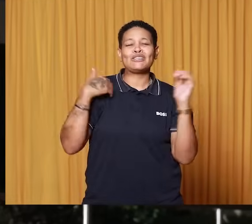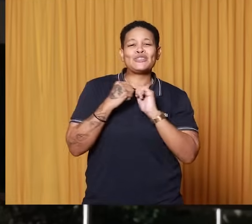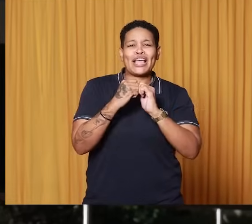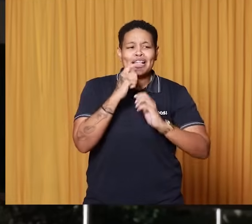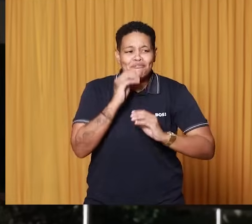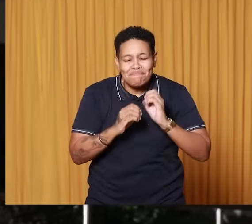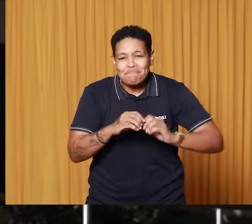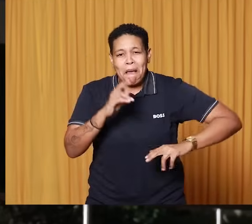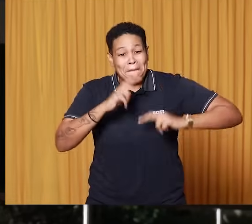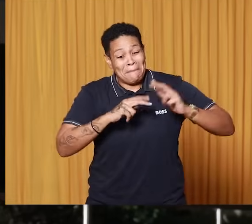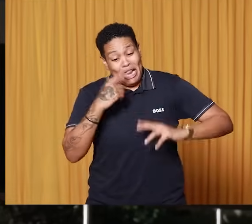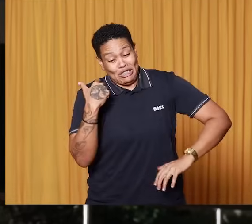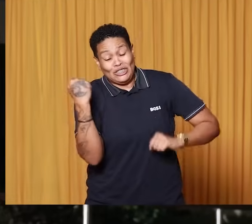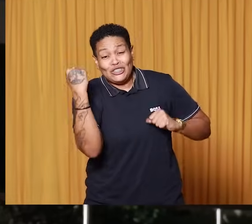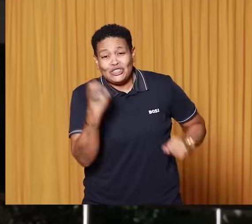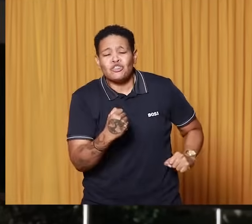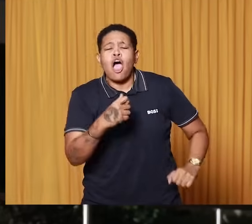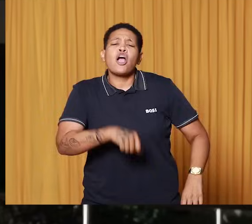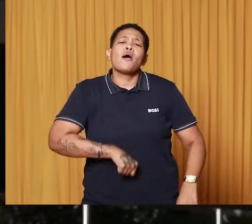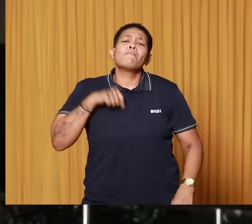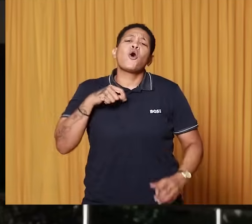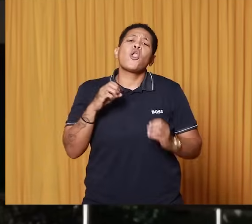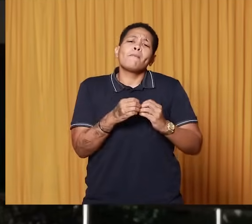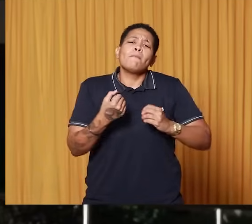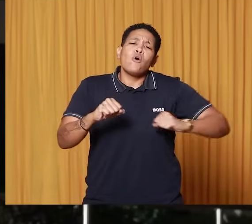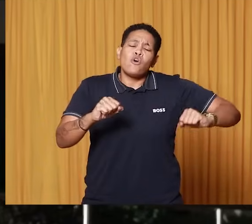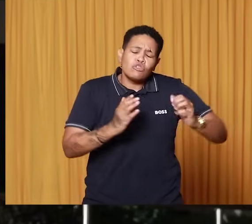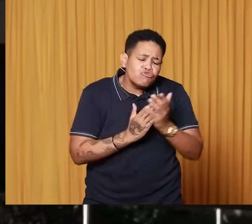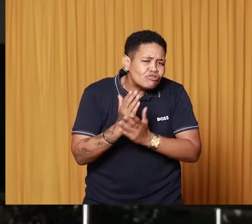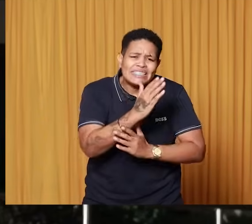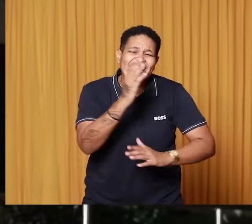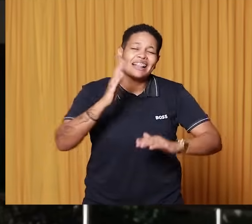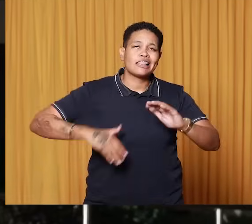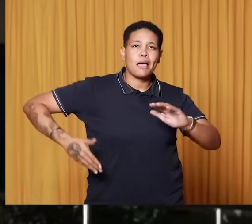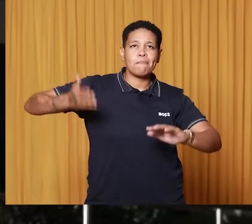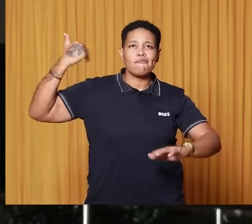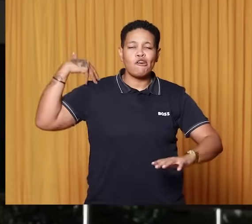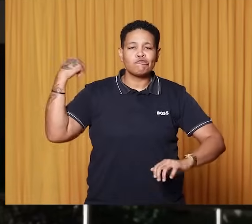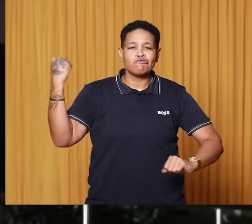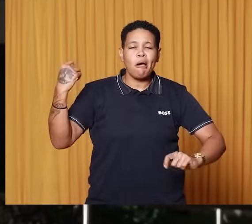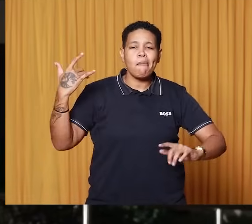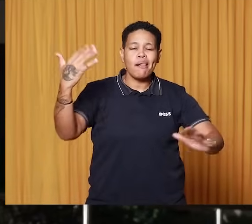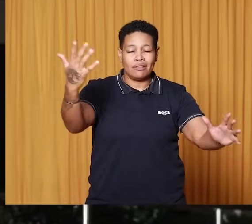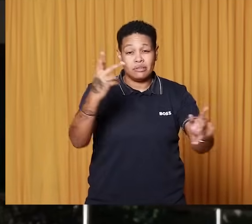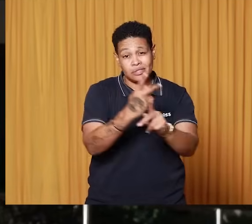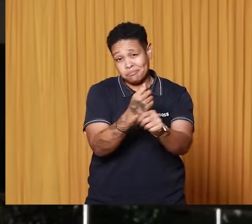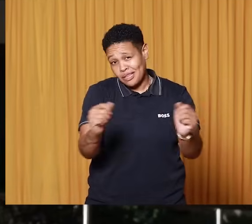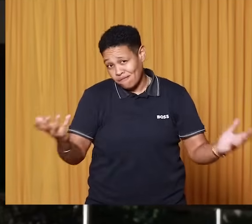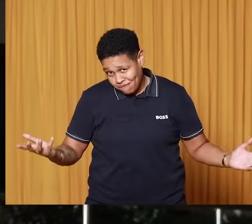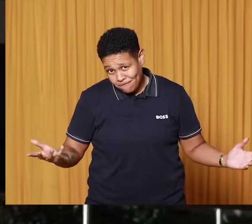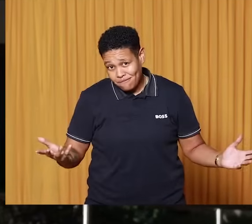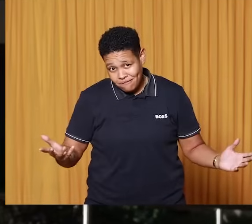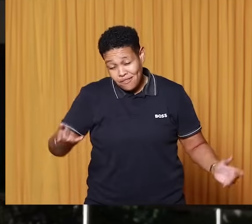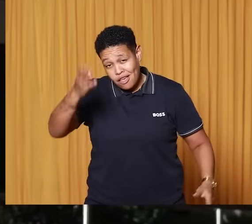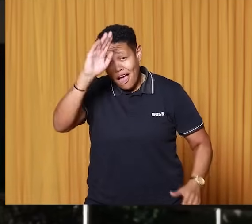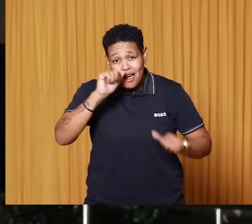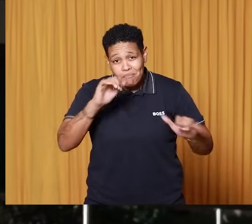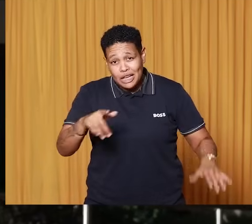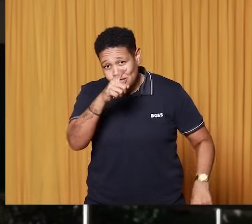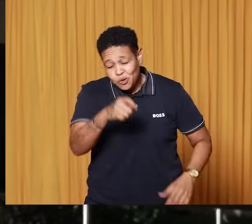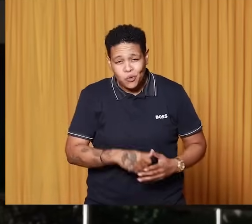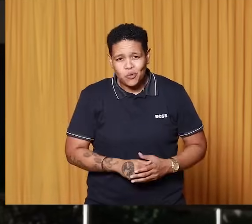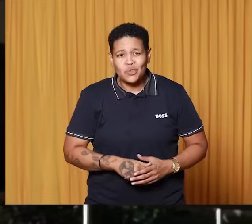restore and build stronger, prouder, and more resilient than before. Keep safe, everyone. May God bless